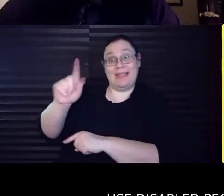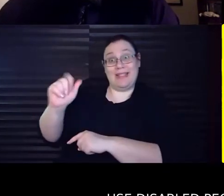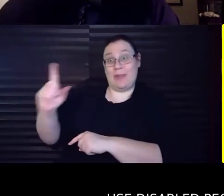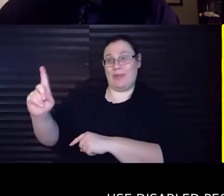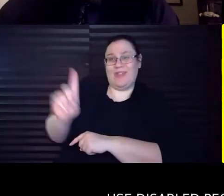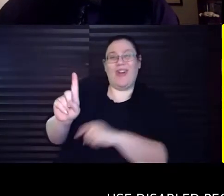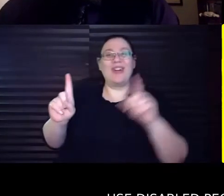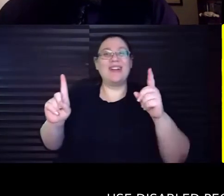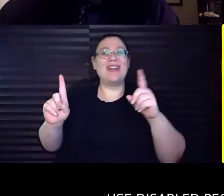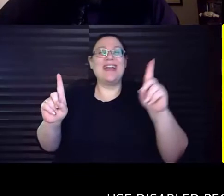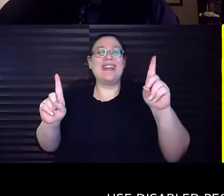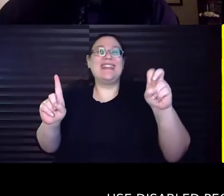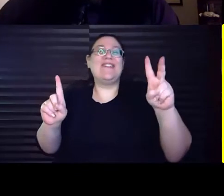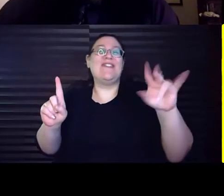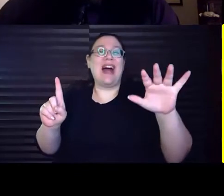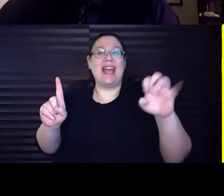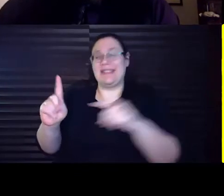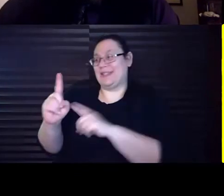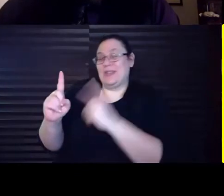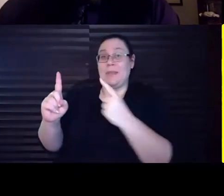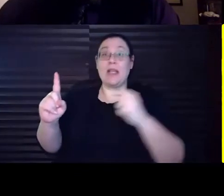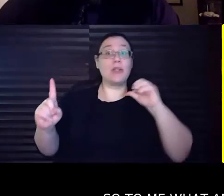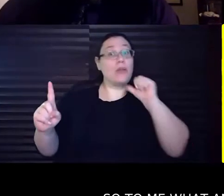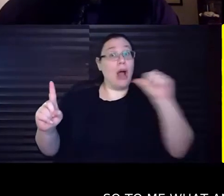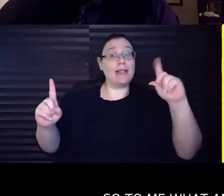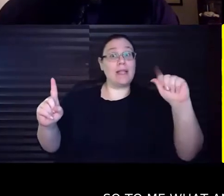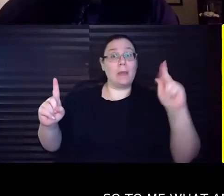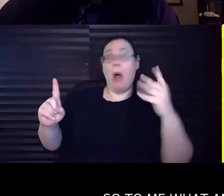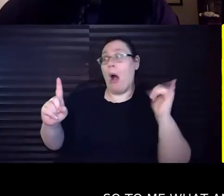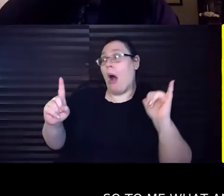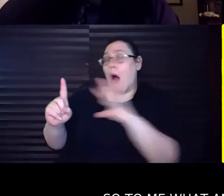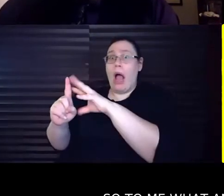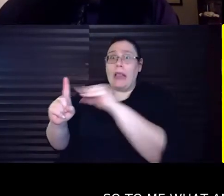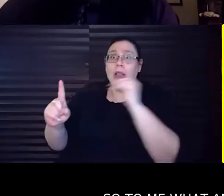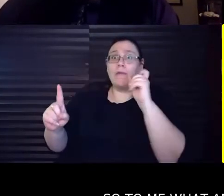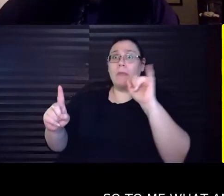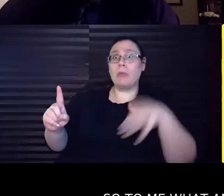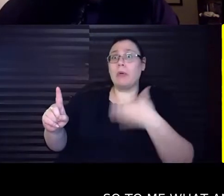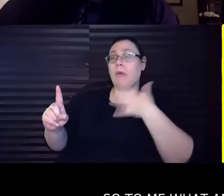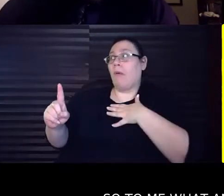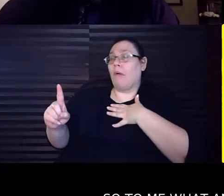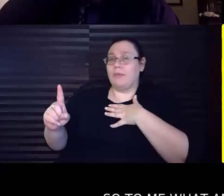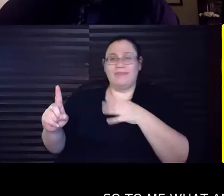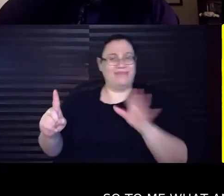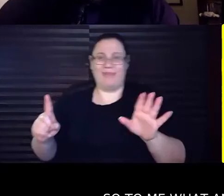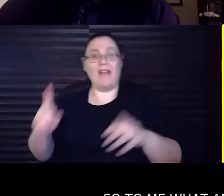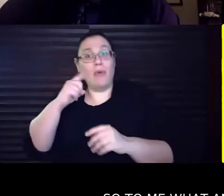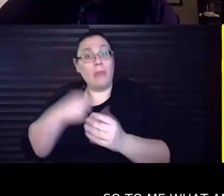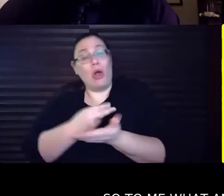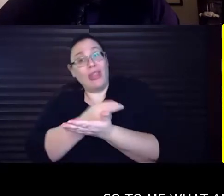device to teach non-disabled people lessons. So to me, what an authentic film would